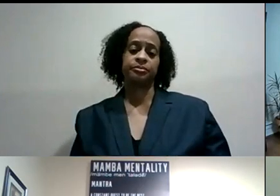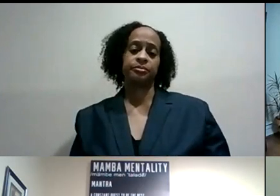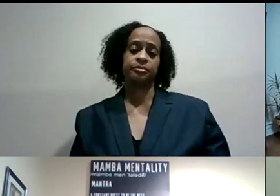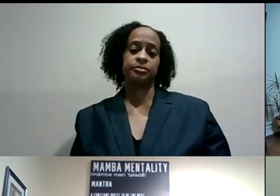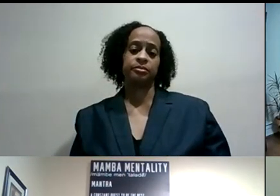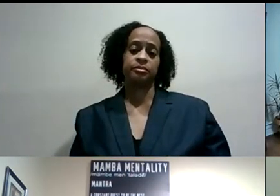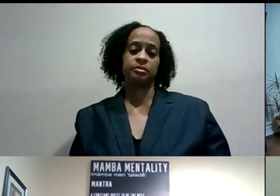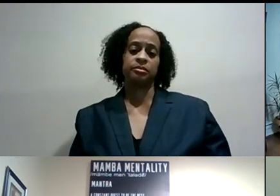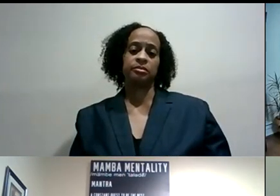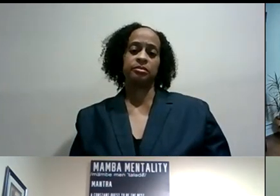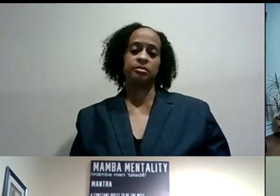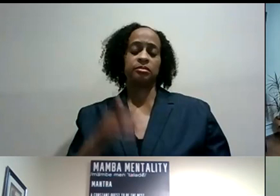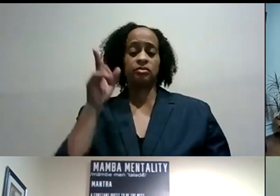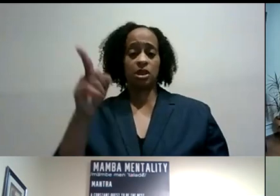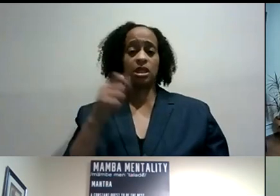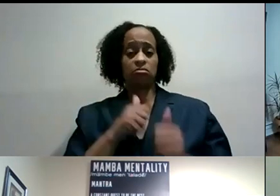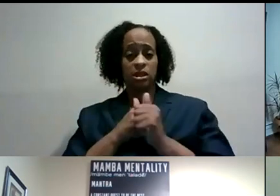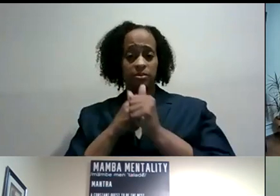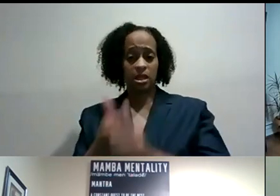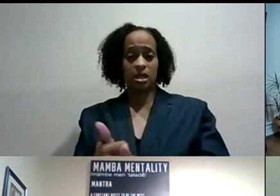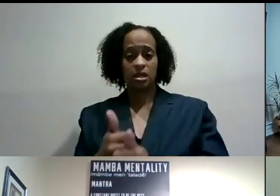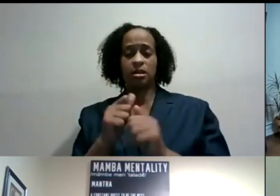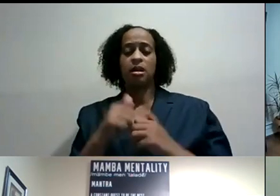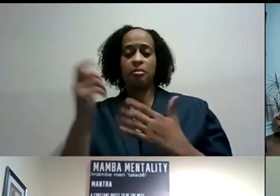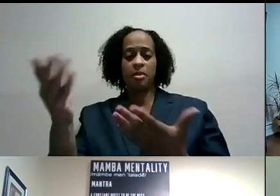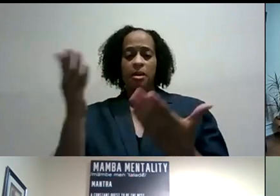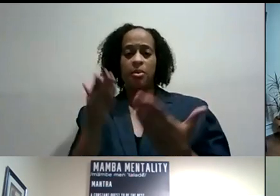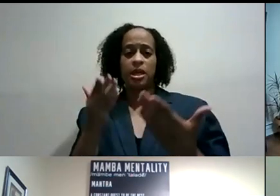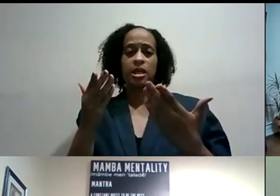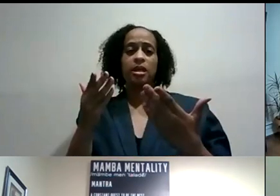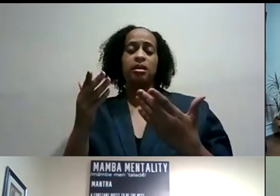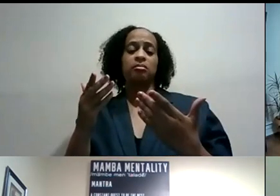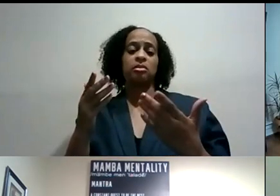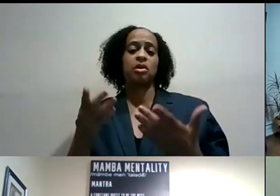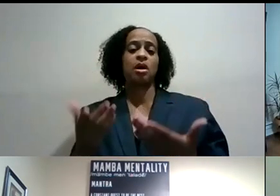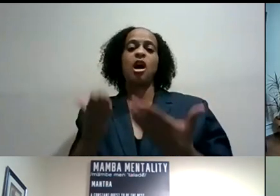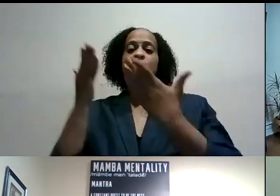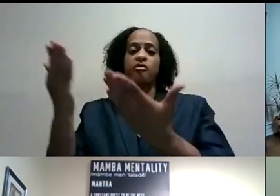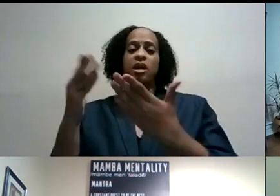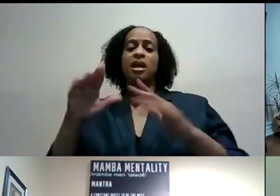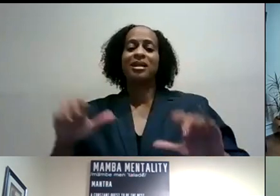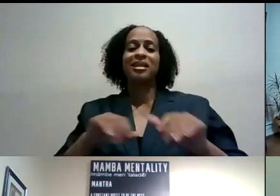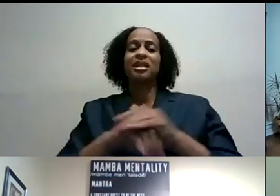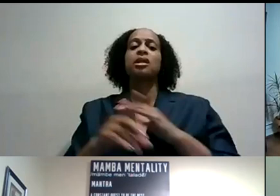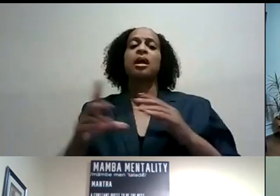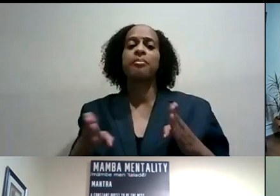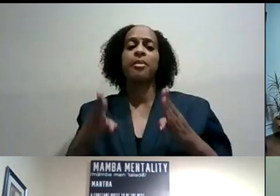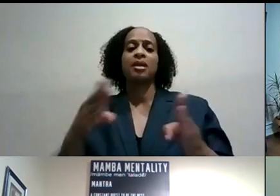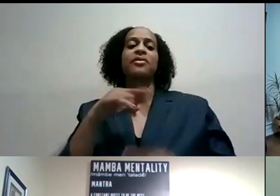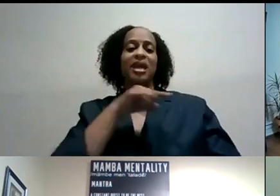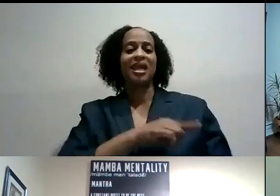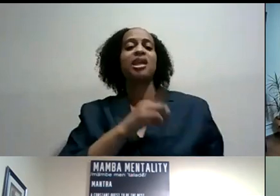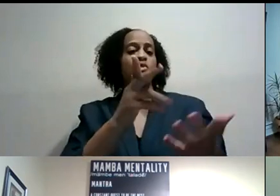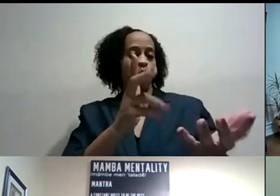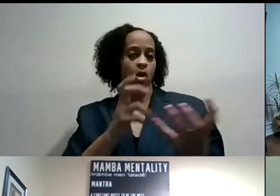he complied by bringing an offering, but he did it in the manner that he